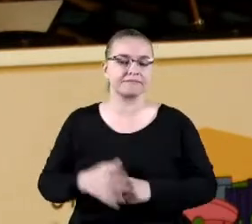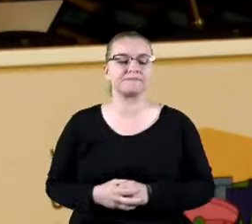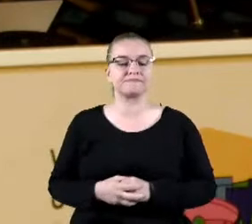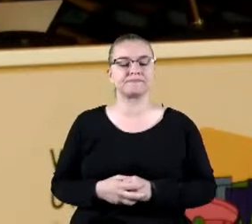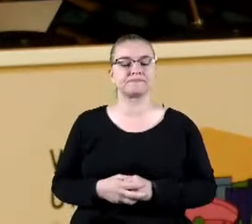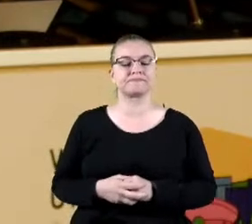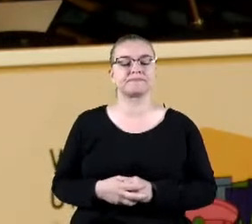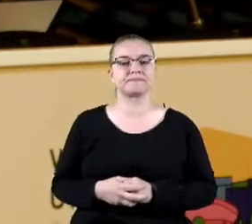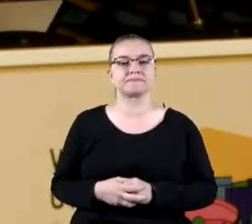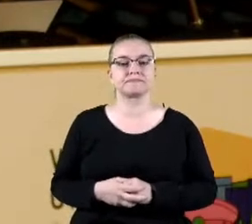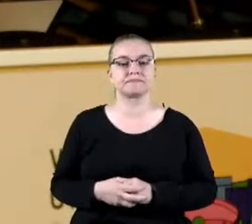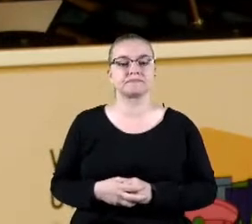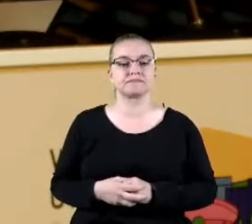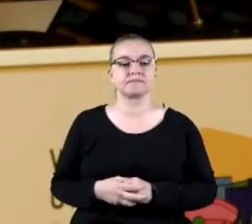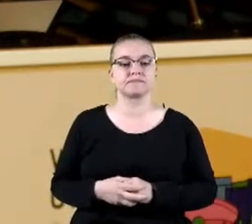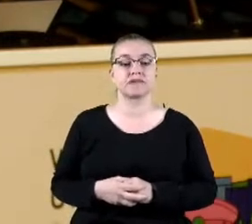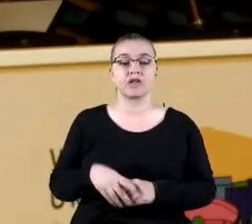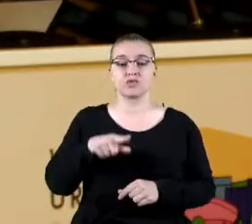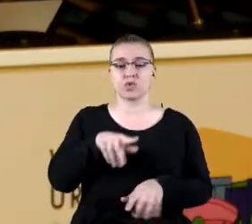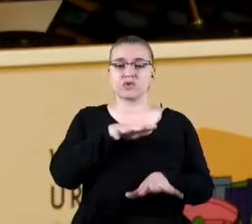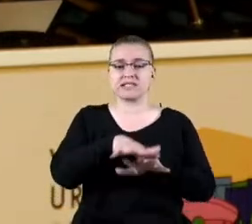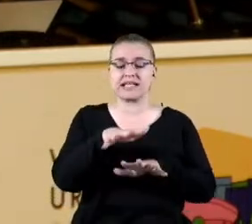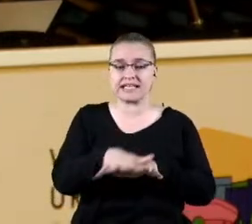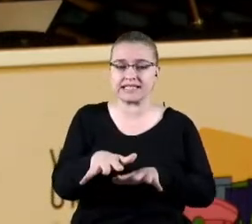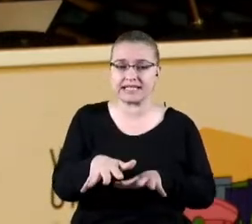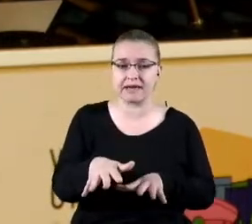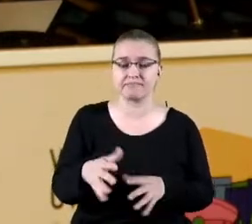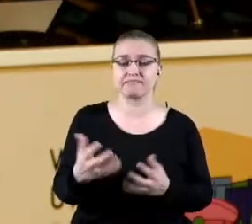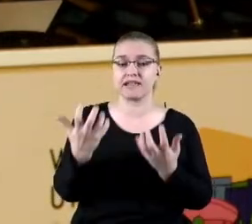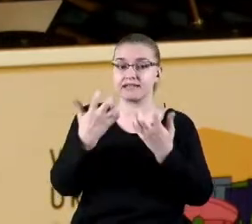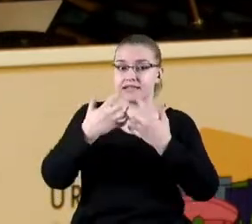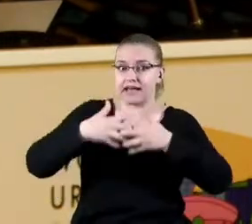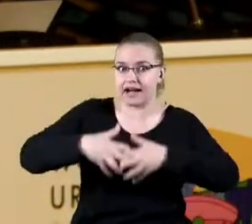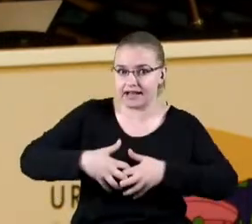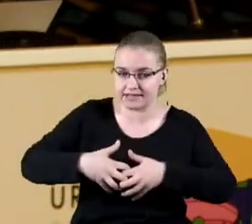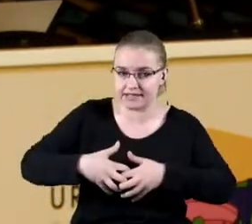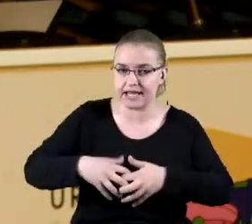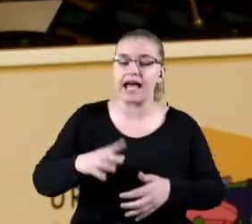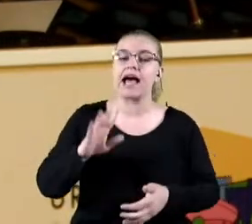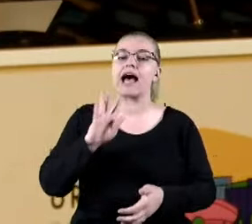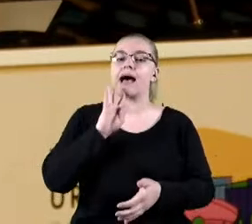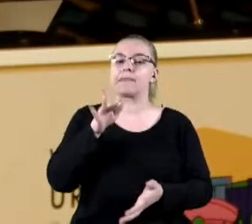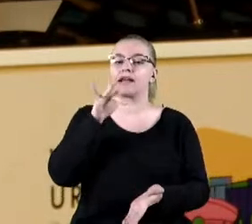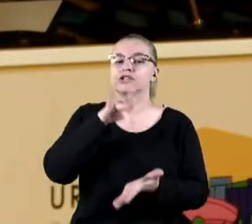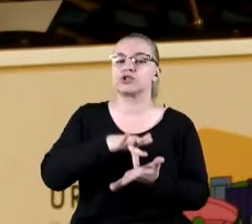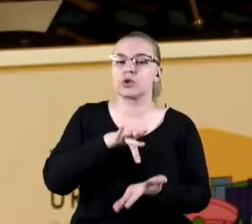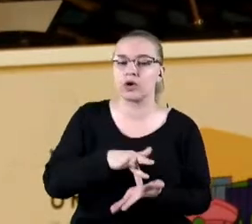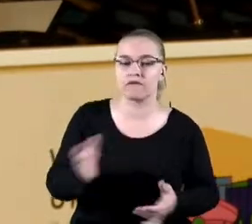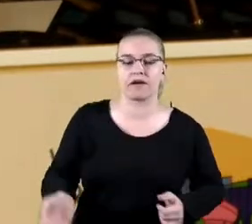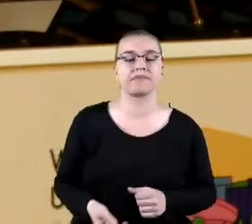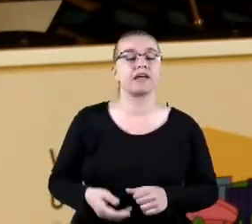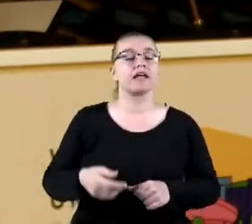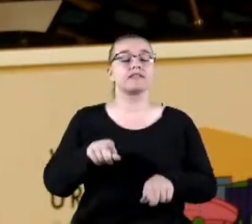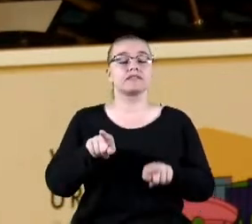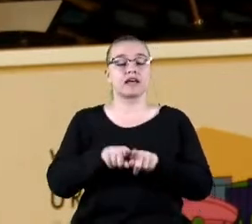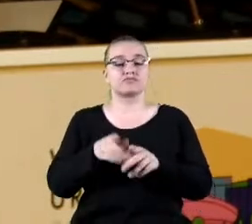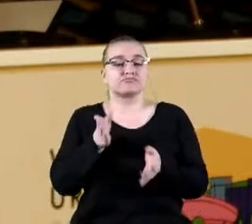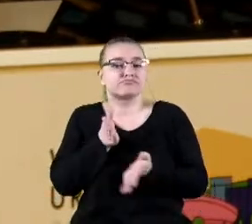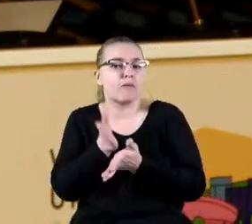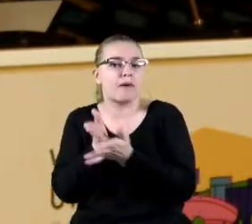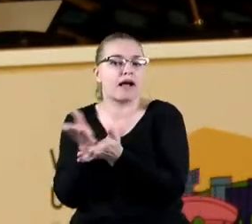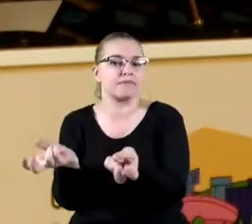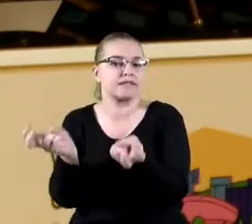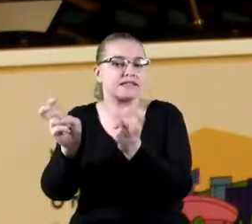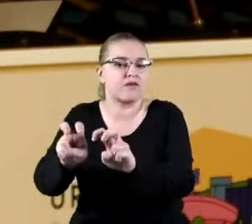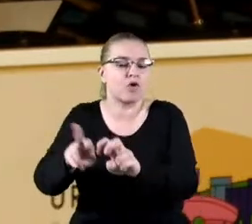Integration System, CICA, and through which we contribute to the establishing of regional